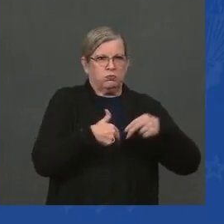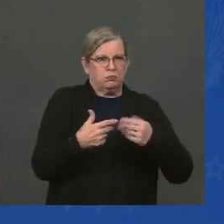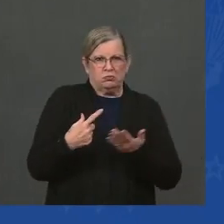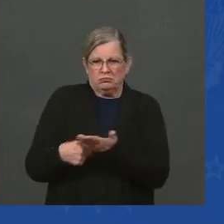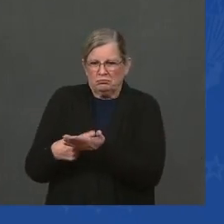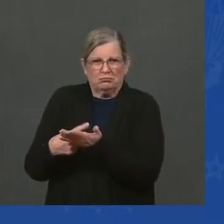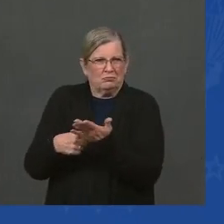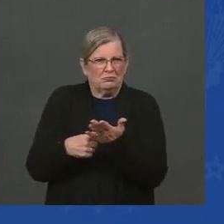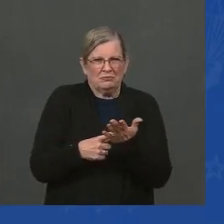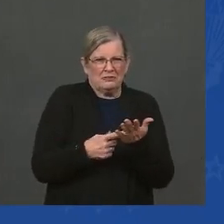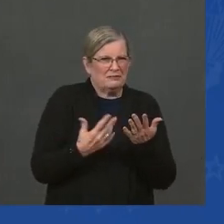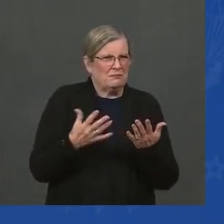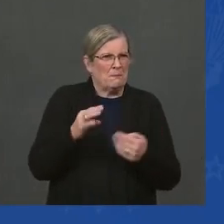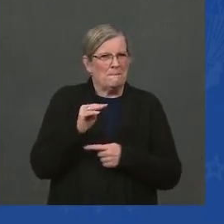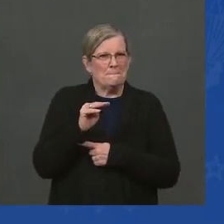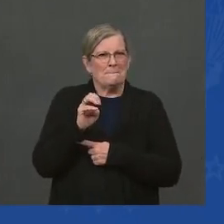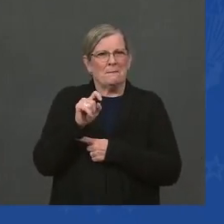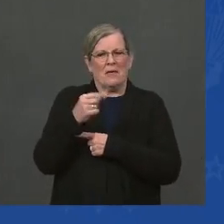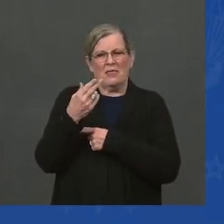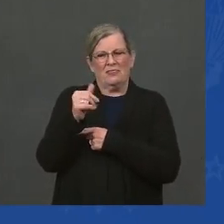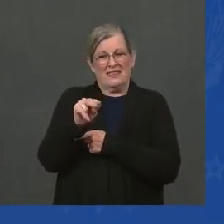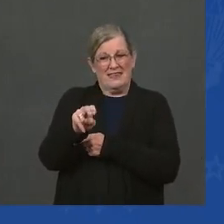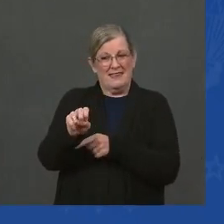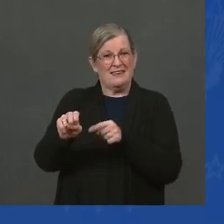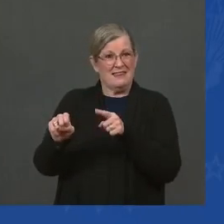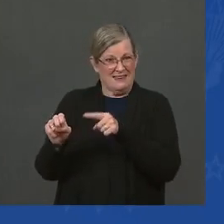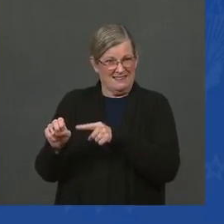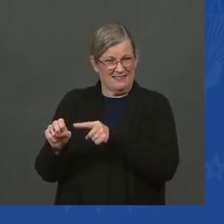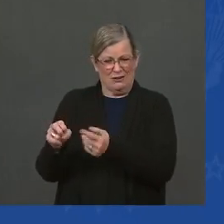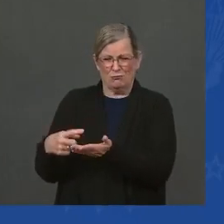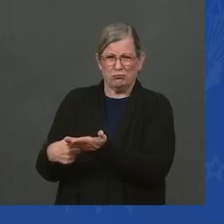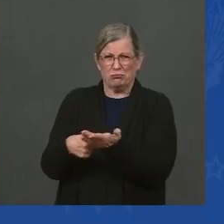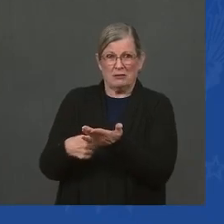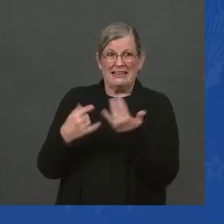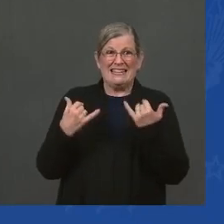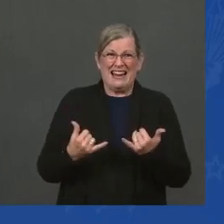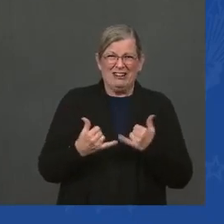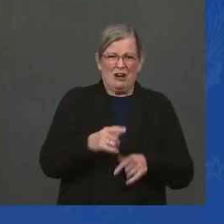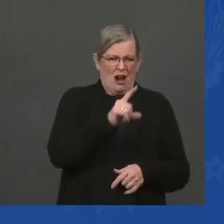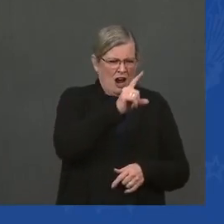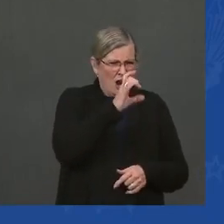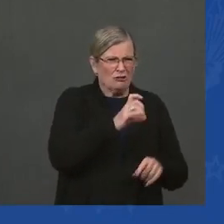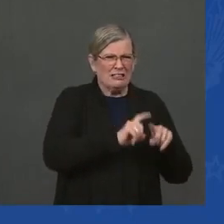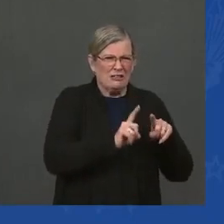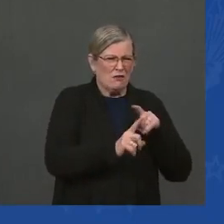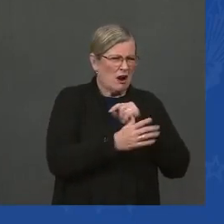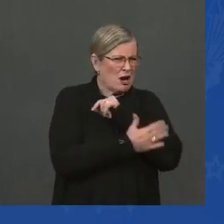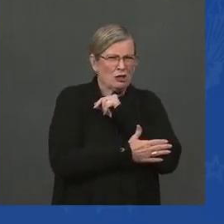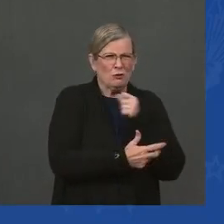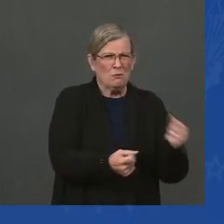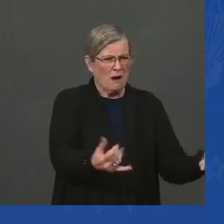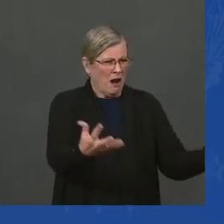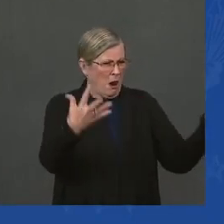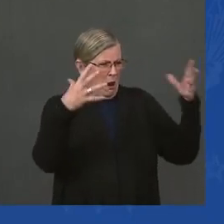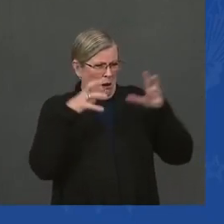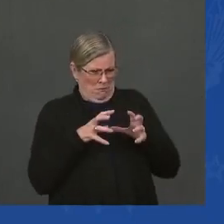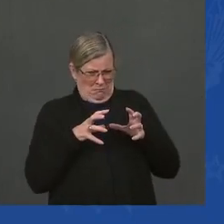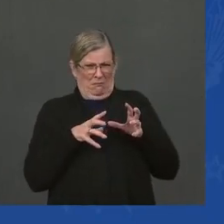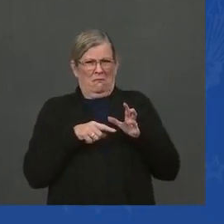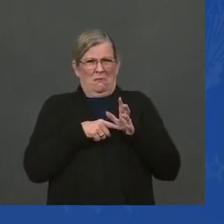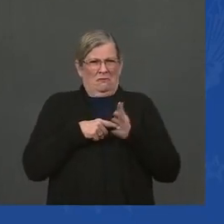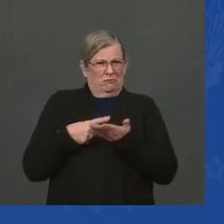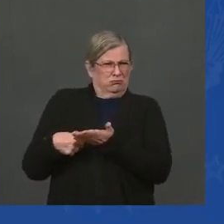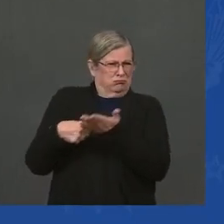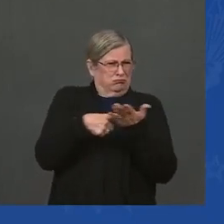nations have signed on. 100 nations. 100 nations have signed on to reduce methane by 30%